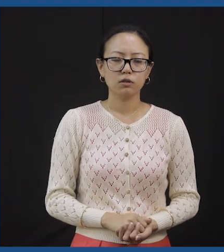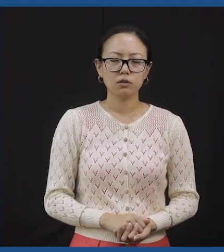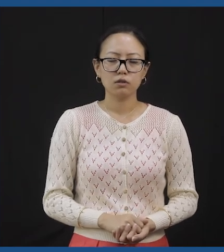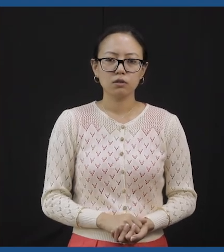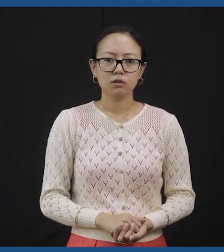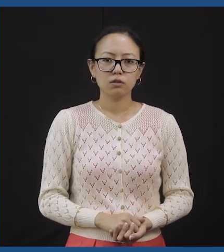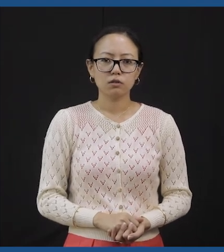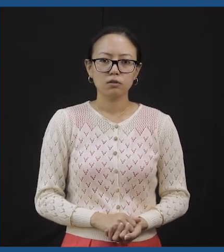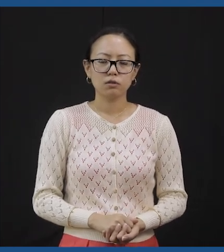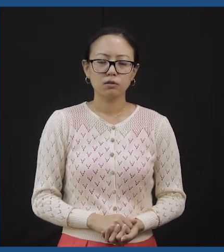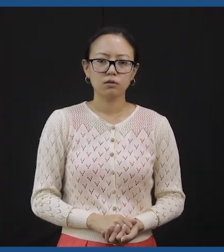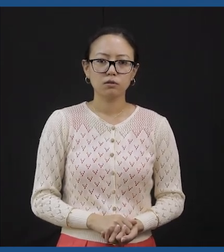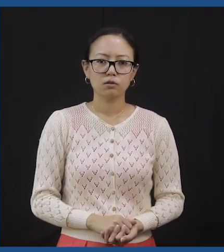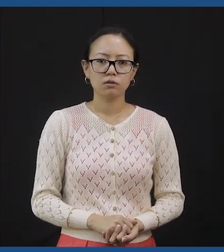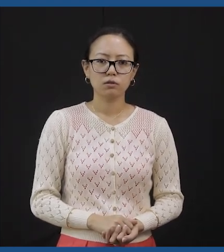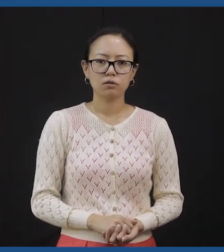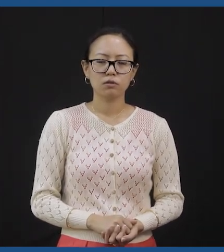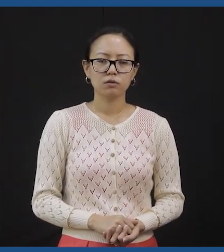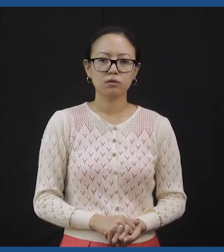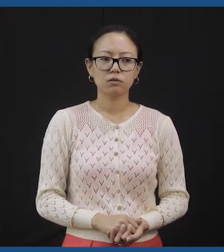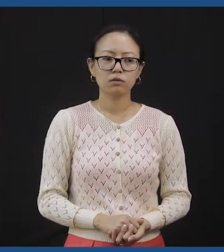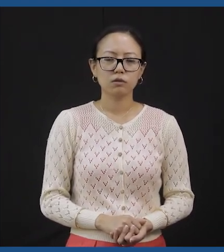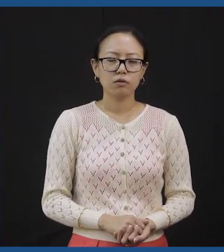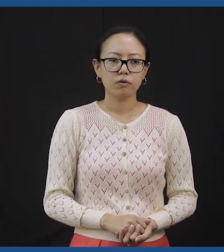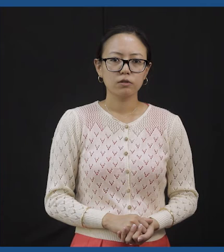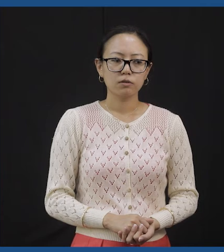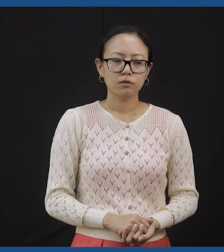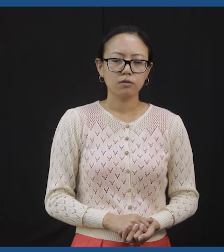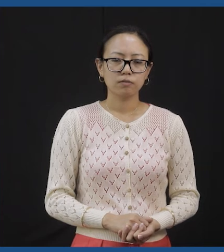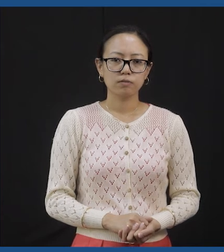minus 16 which he gave to a friend. So here